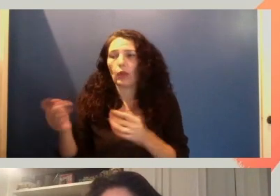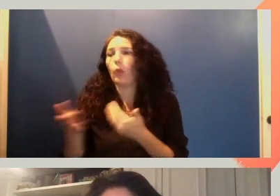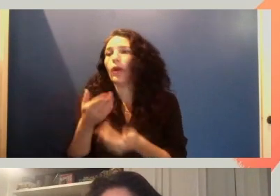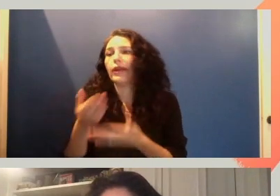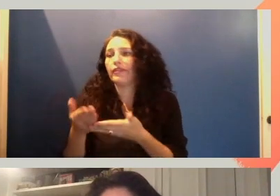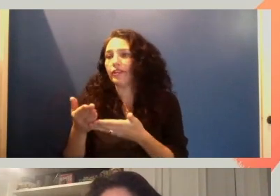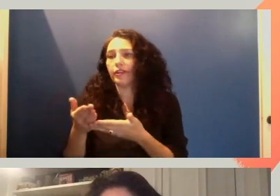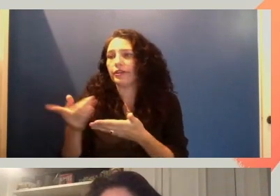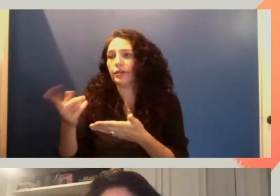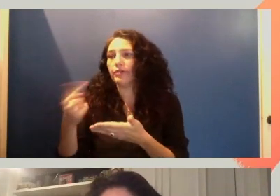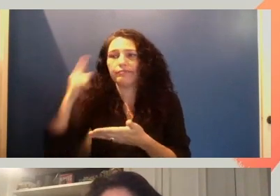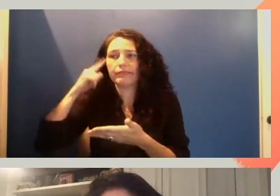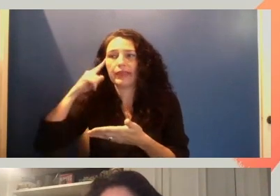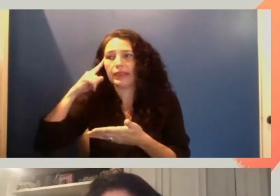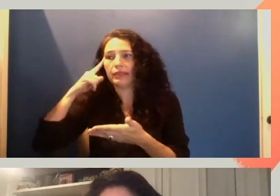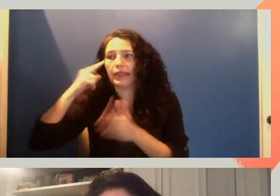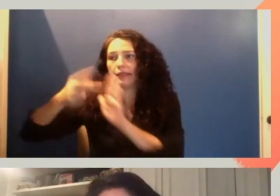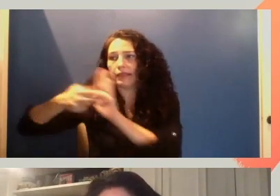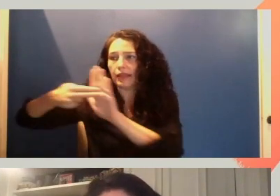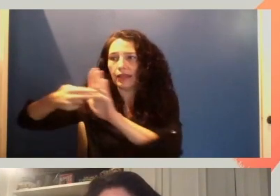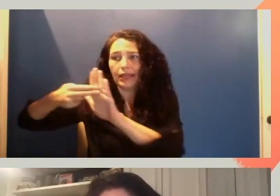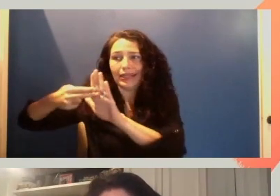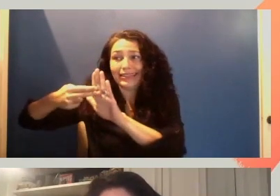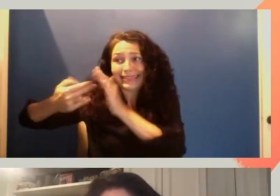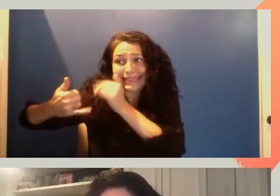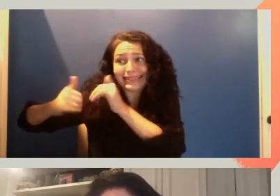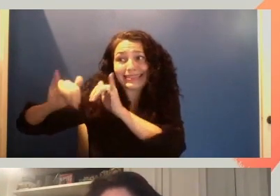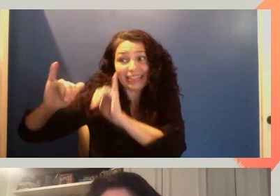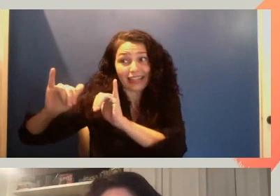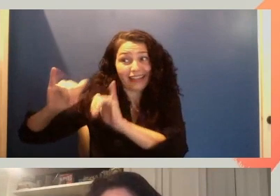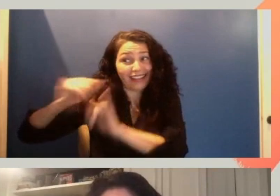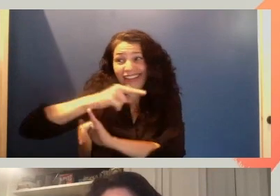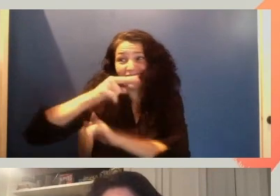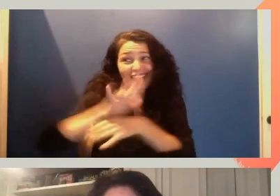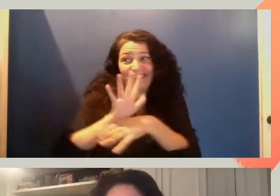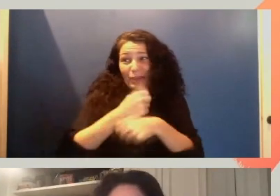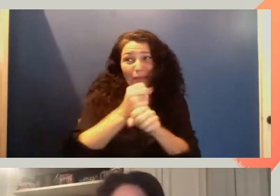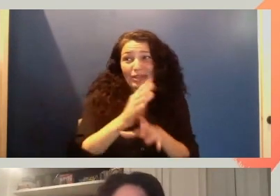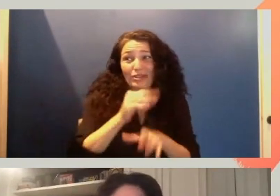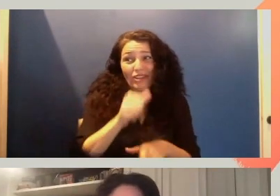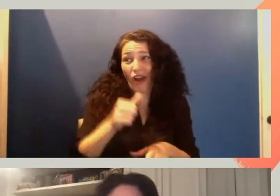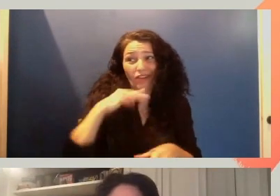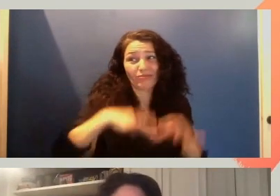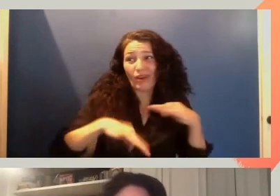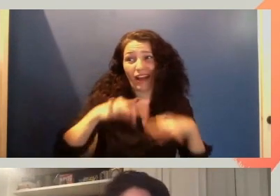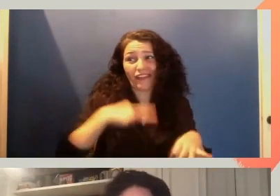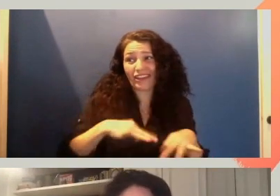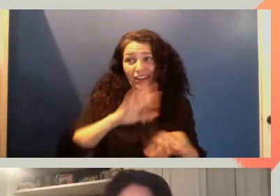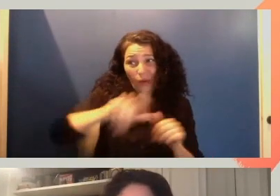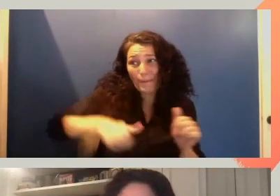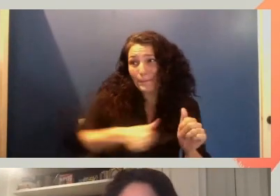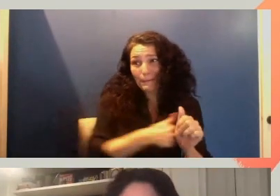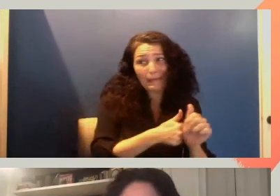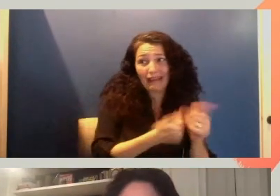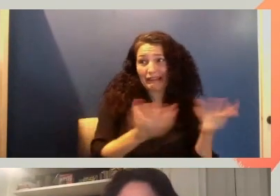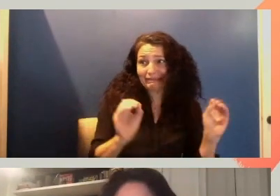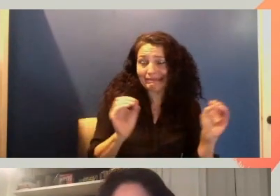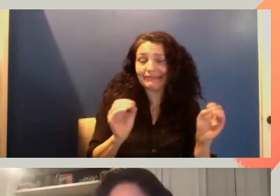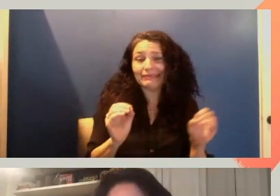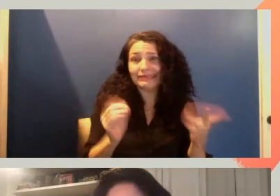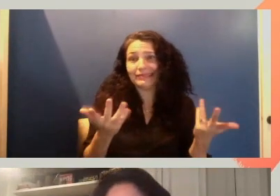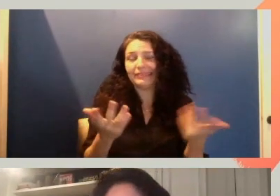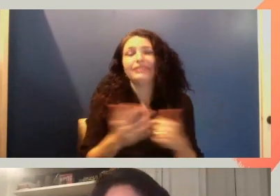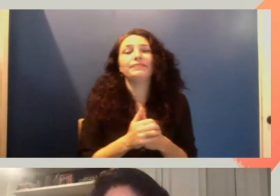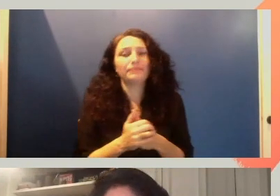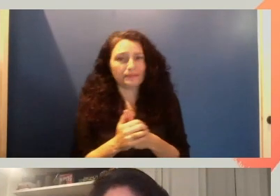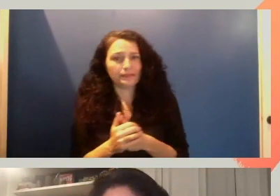filmmakers even see much of their fee or back-end profit participation. Yeah, and it's an important question. I mean, and as we